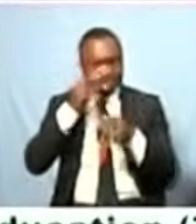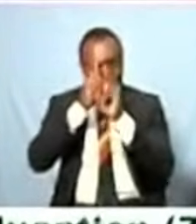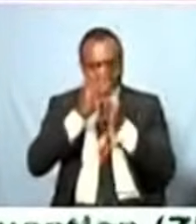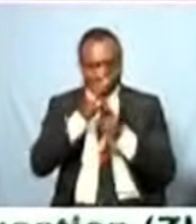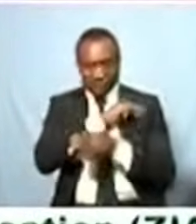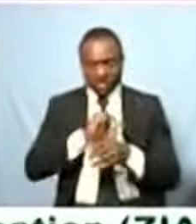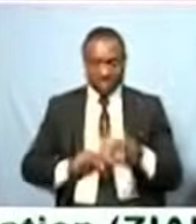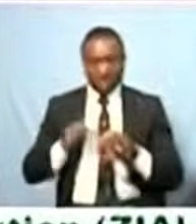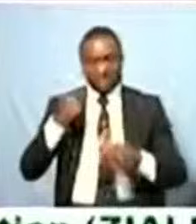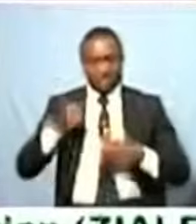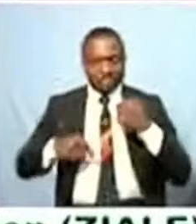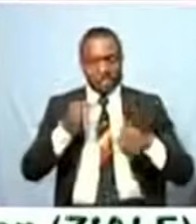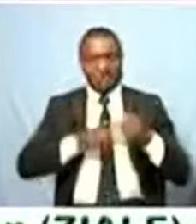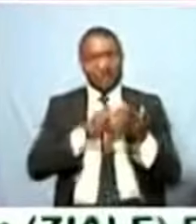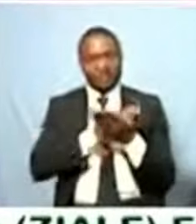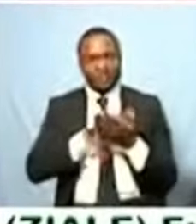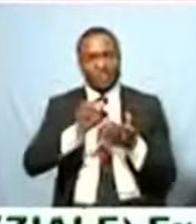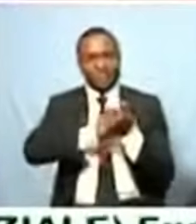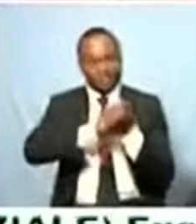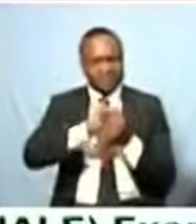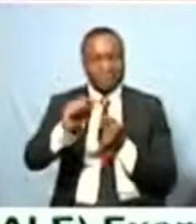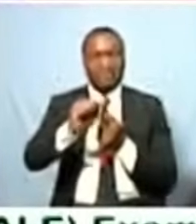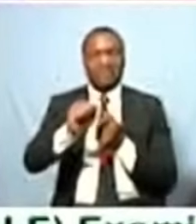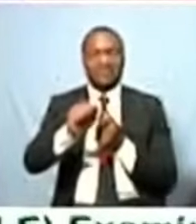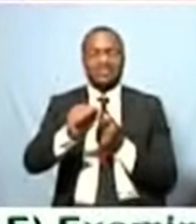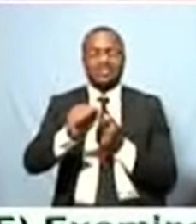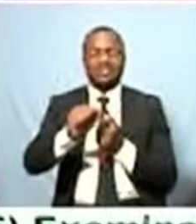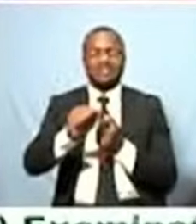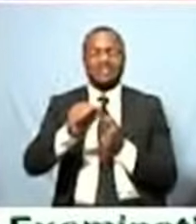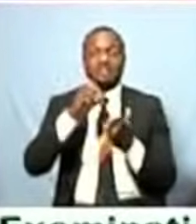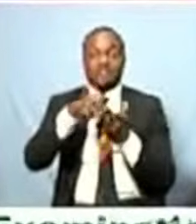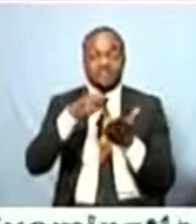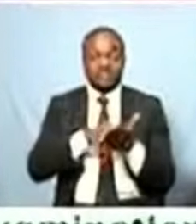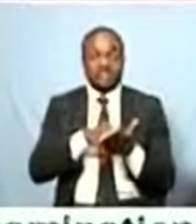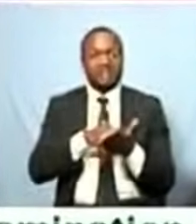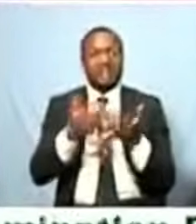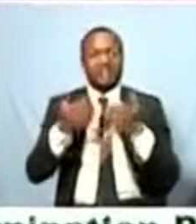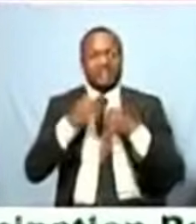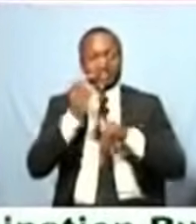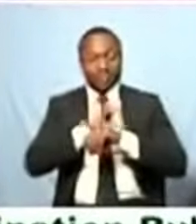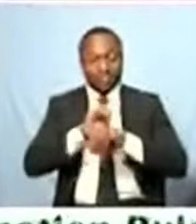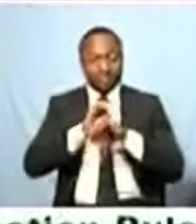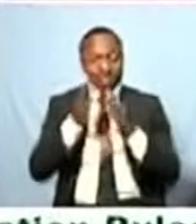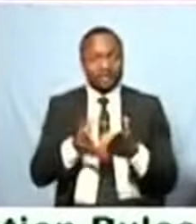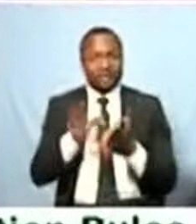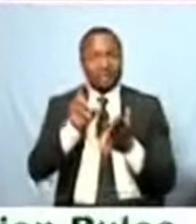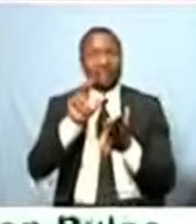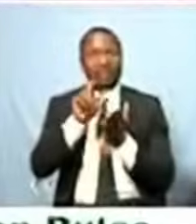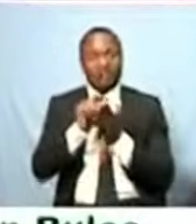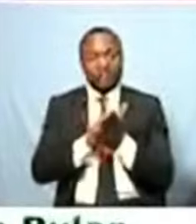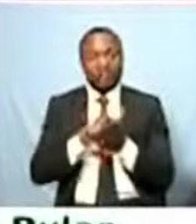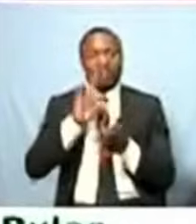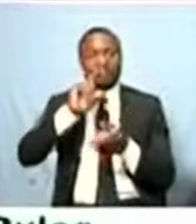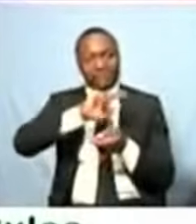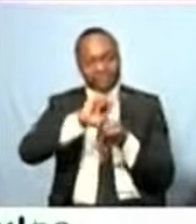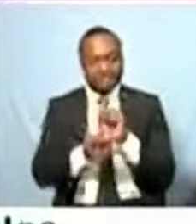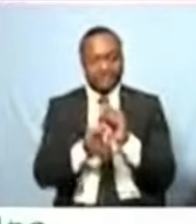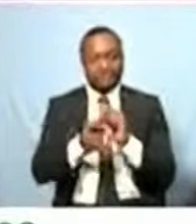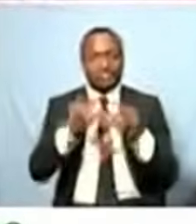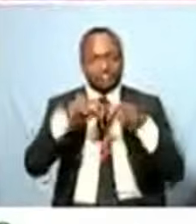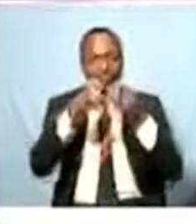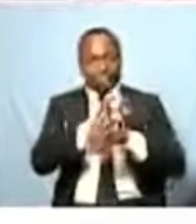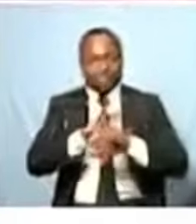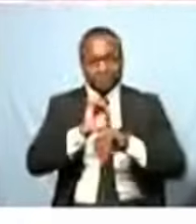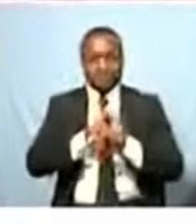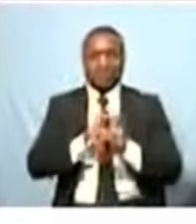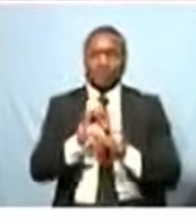Kafinsa has been failing to pass at Ziare. Just because he has that opportunity here, the rules must change to accord him the opportunity to pass. There